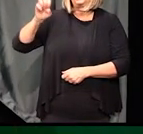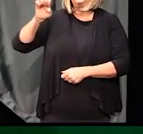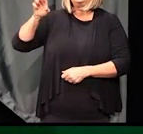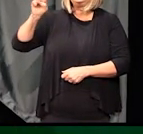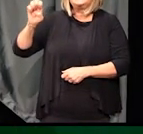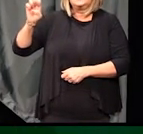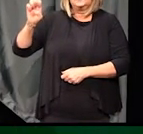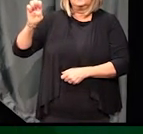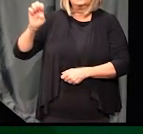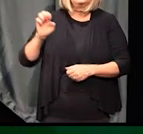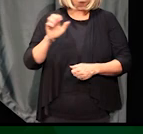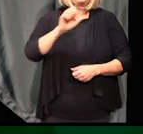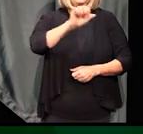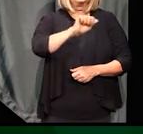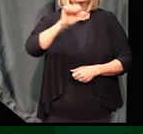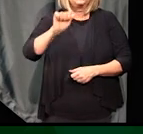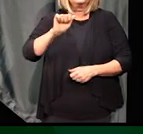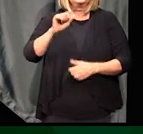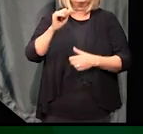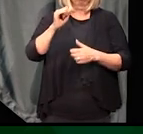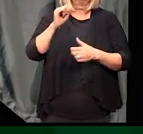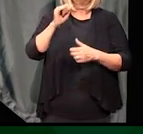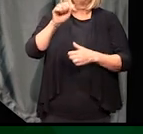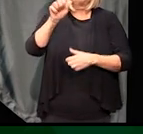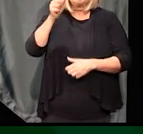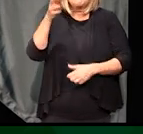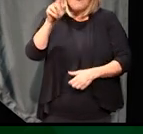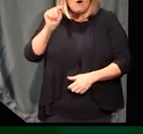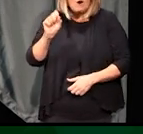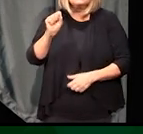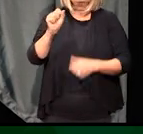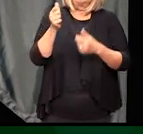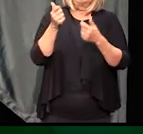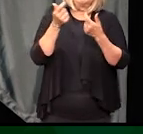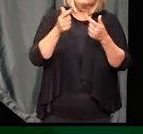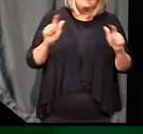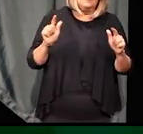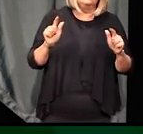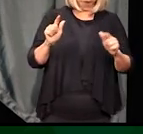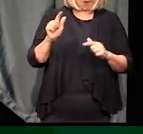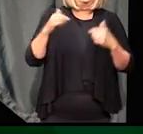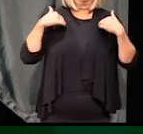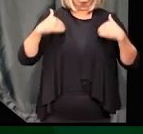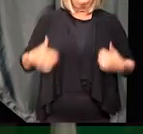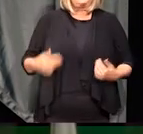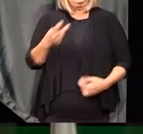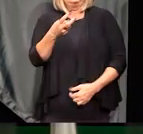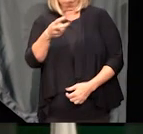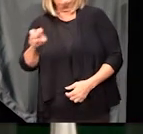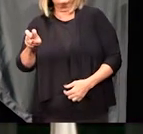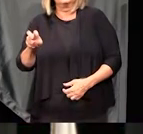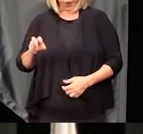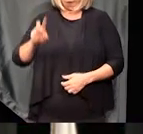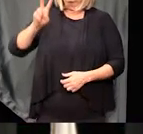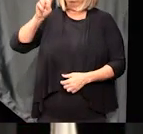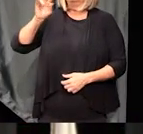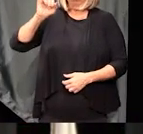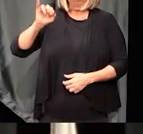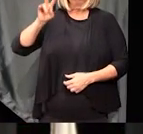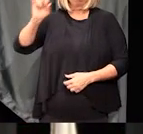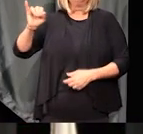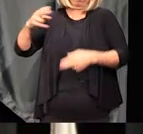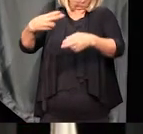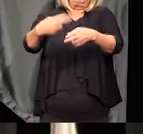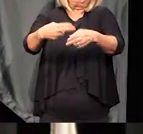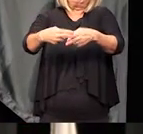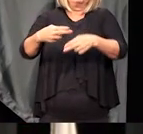an Associate's in Arts in Liberal Arts and Sciences, Humanities Transfer. Vivi, as she is